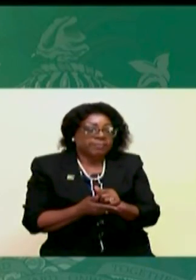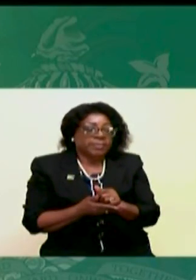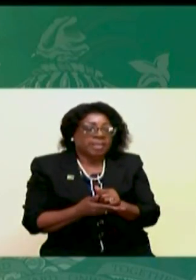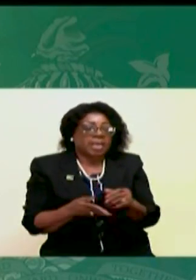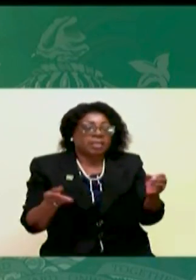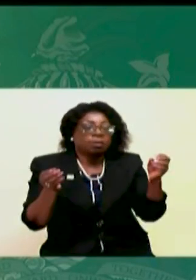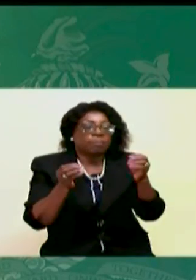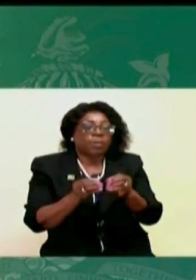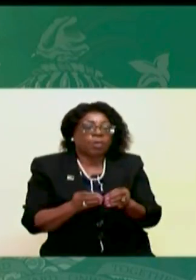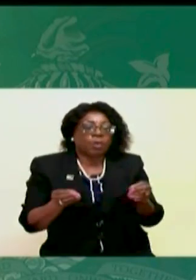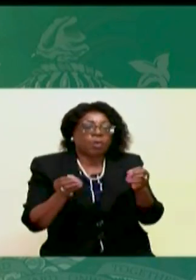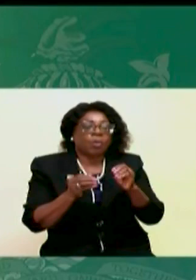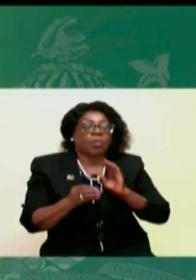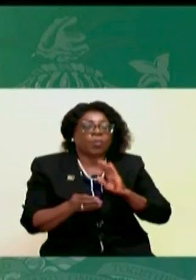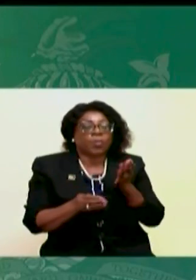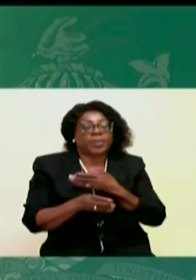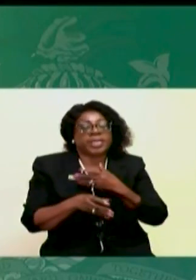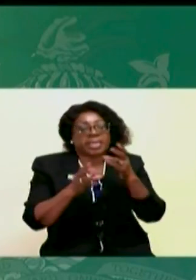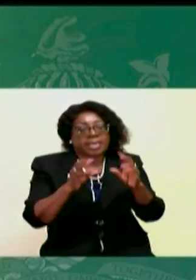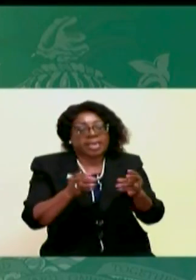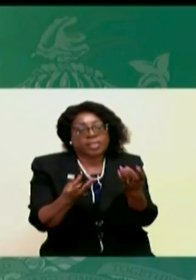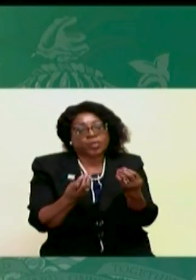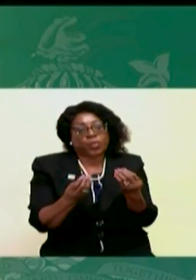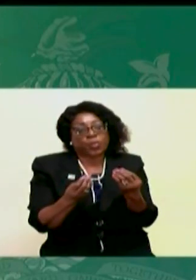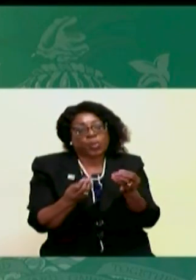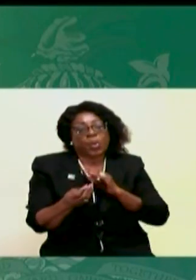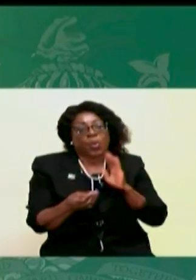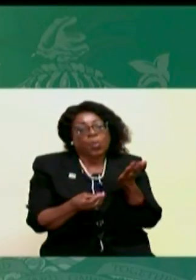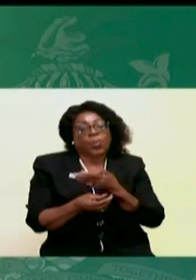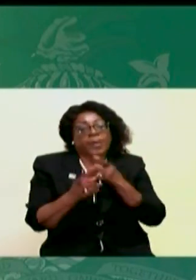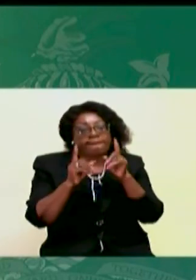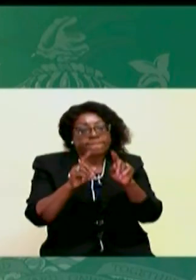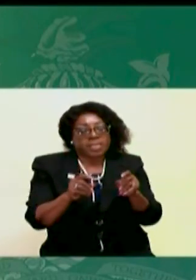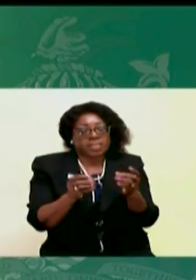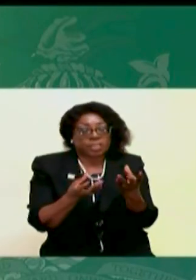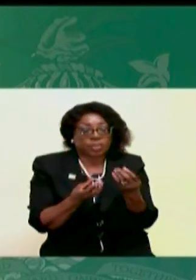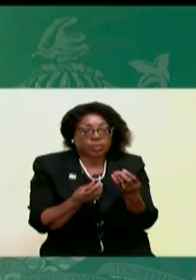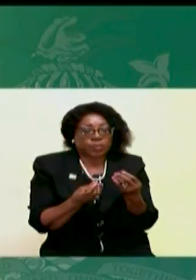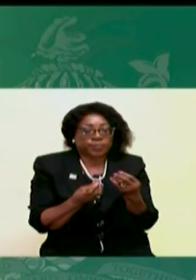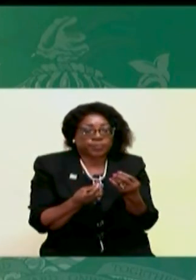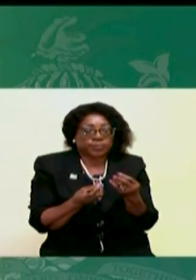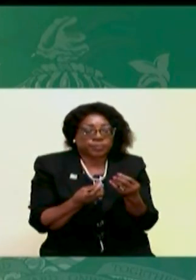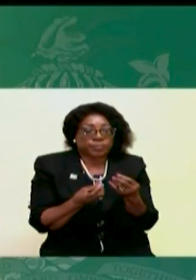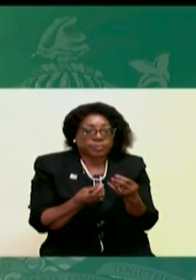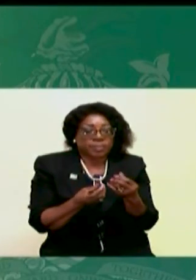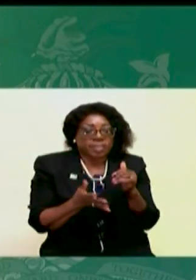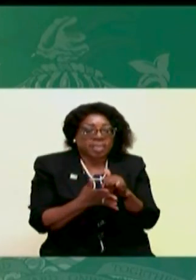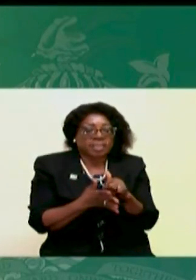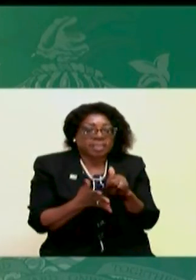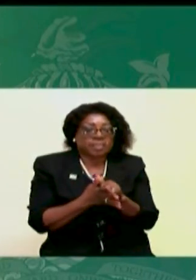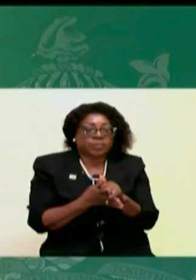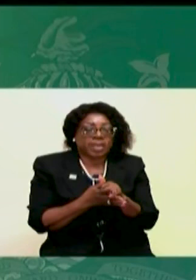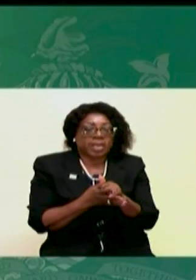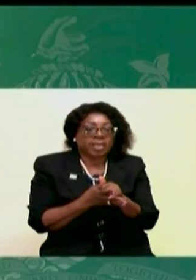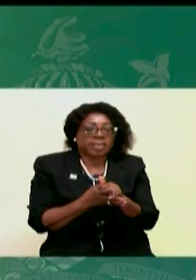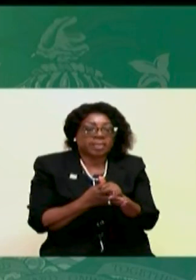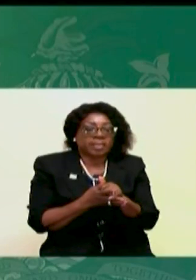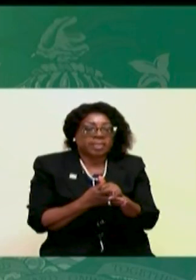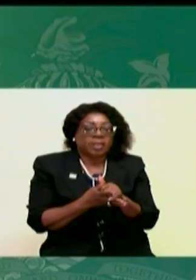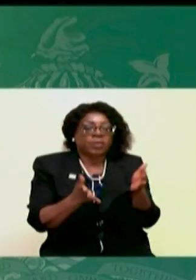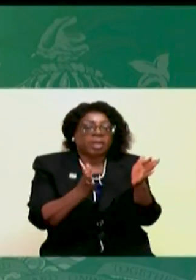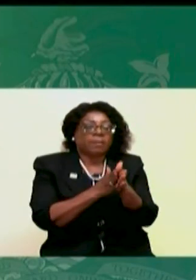we can do, we must do. And that is why I wish to applaud the member for Cat Island, because he